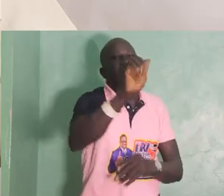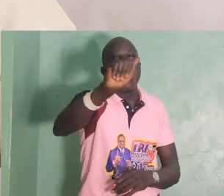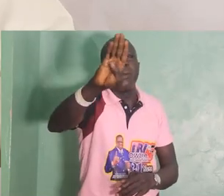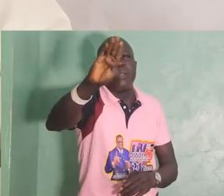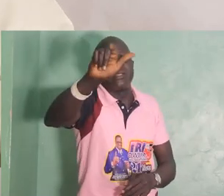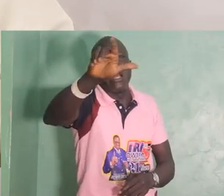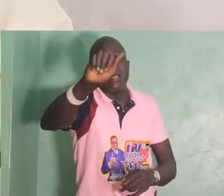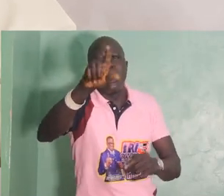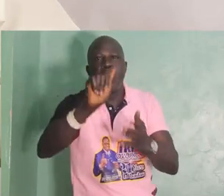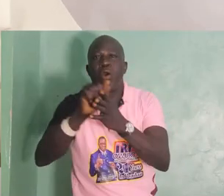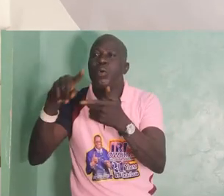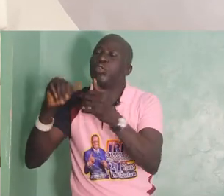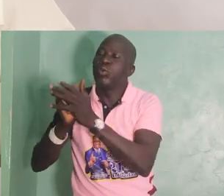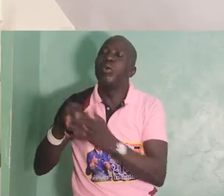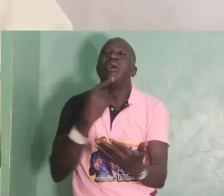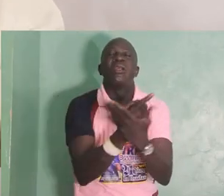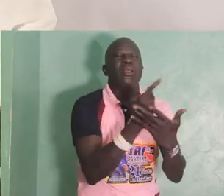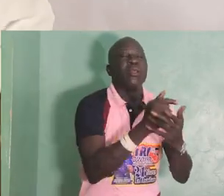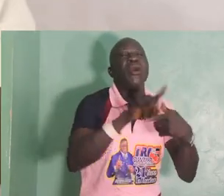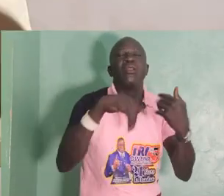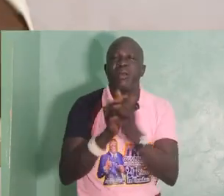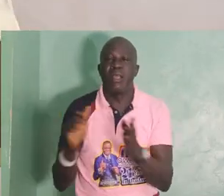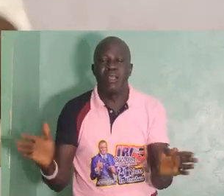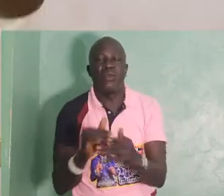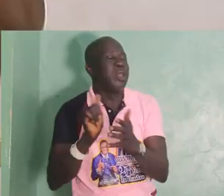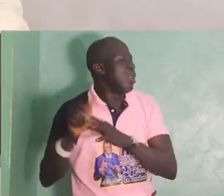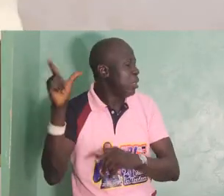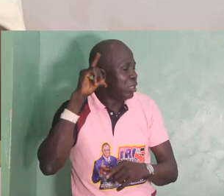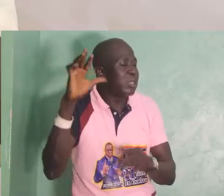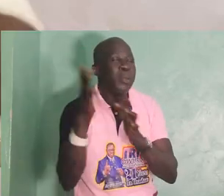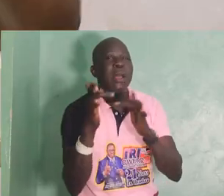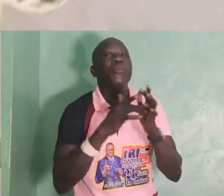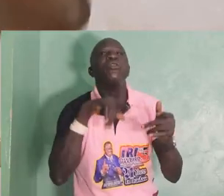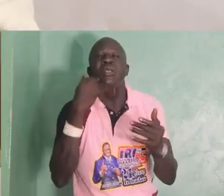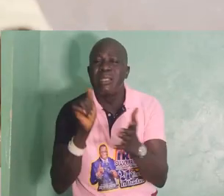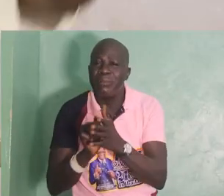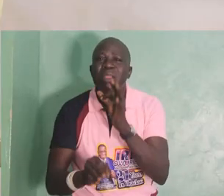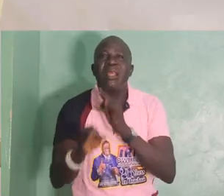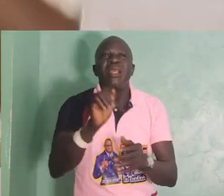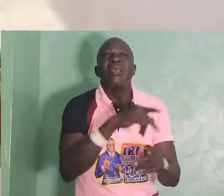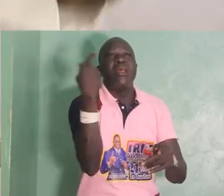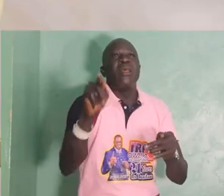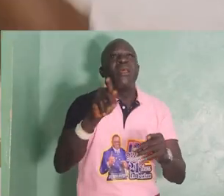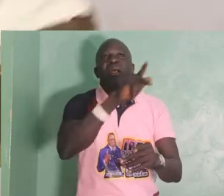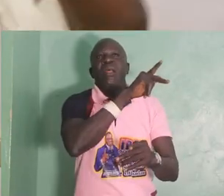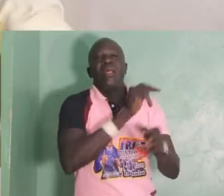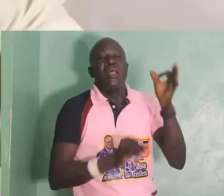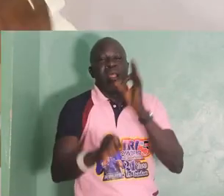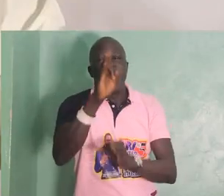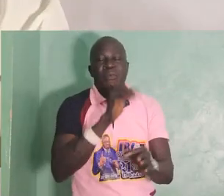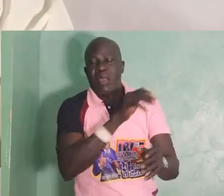meet Absalom. He gave Absalom an advice. The Bible says, Absalom. If Absalom